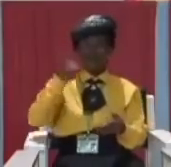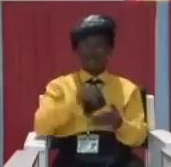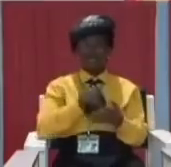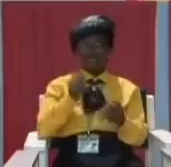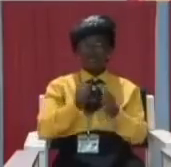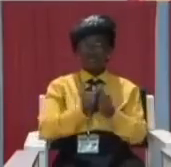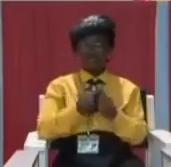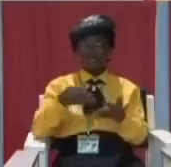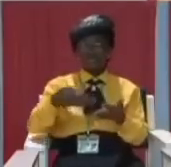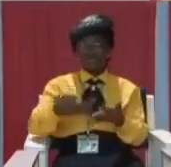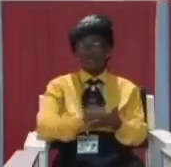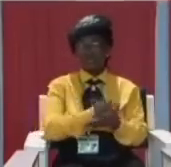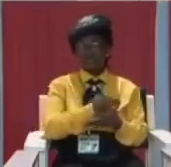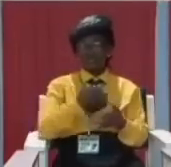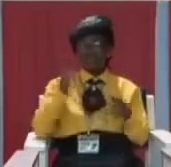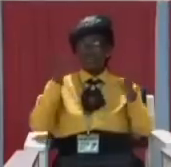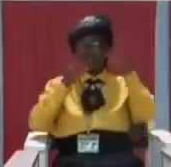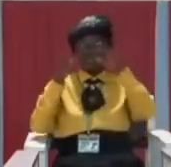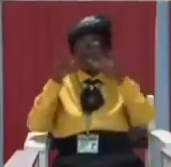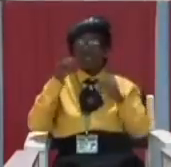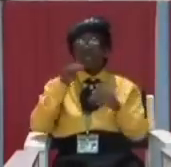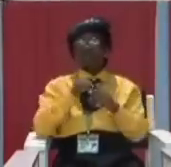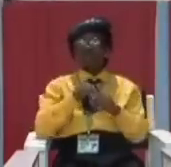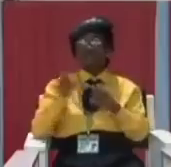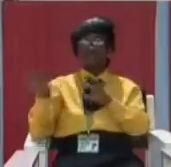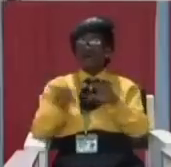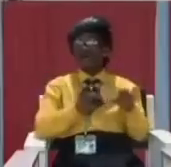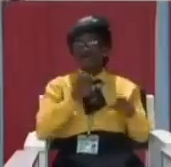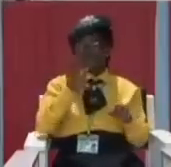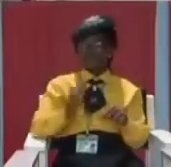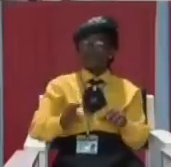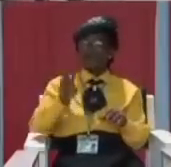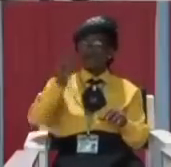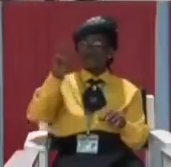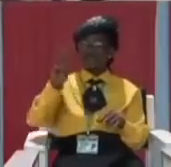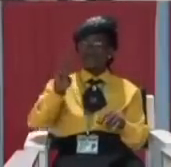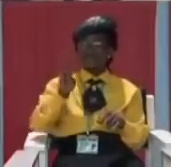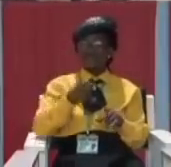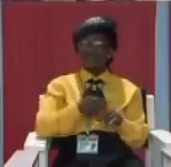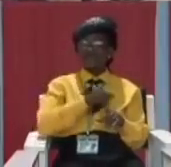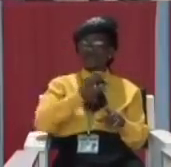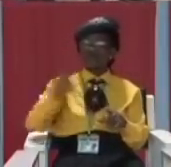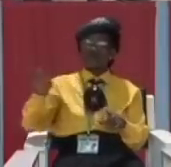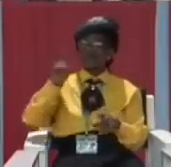In Acts chapter 6 from verse 1 to 8, Acts chapter 6 from verse 1 to 8,